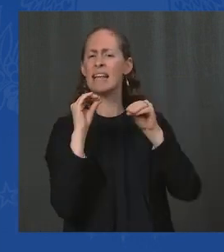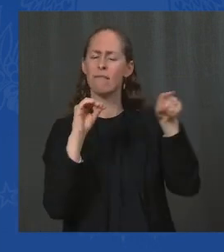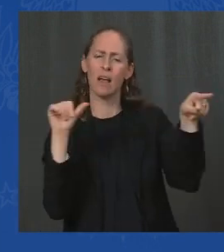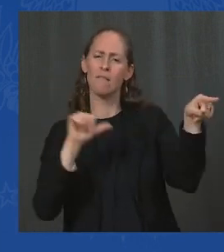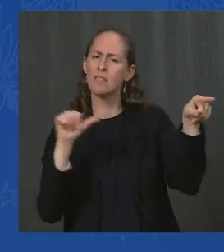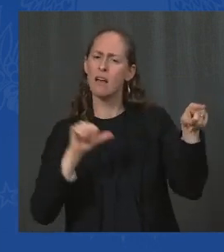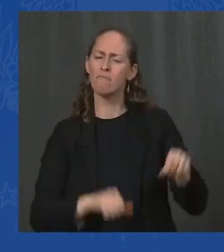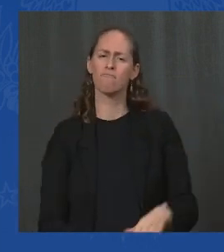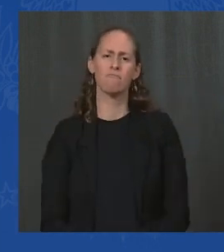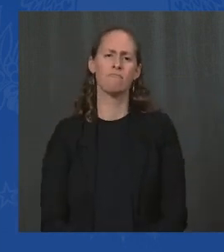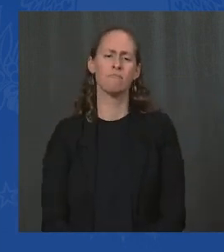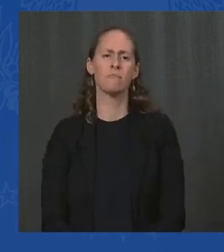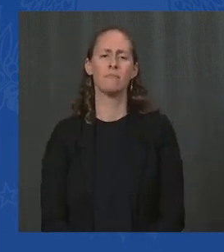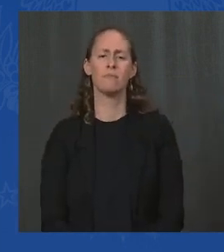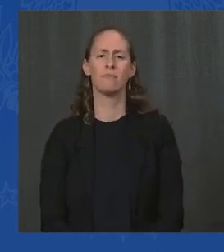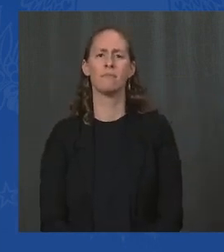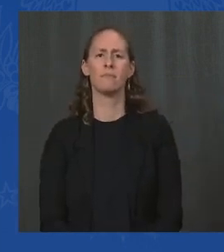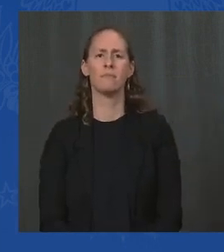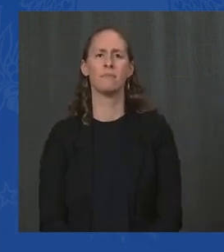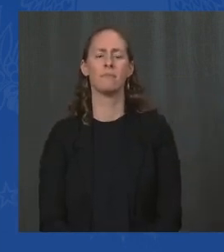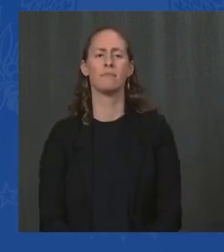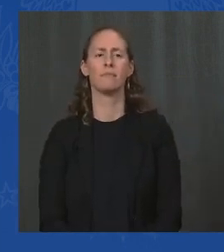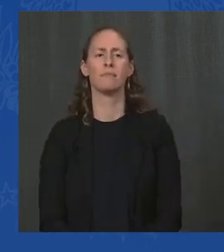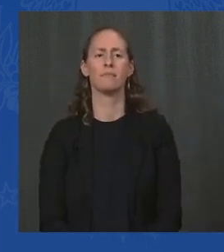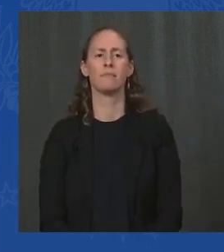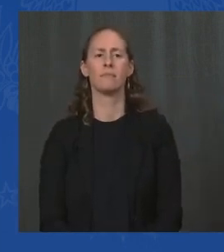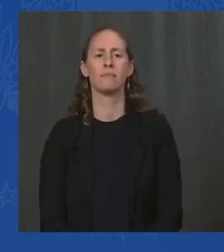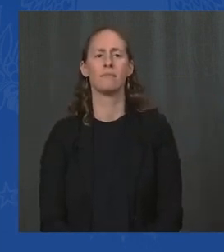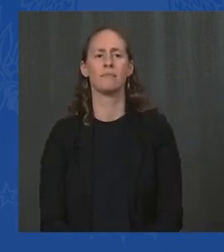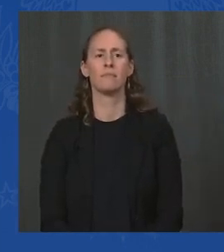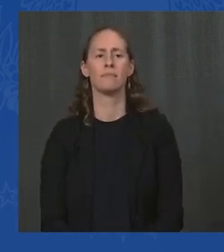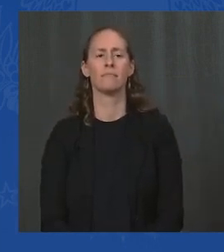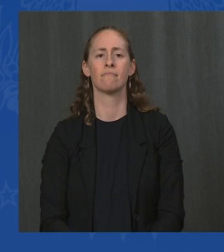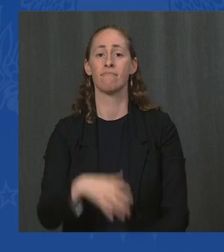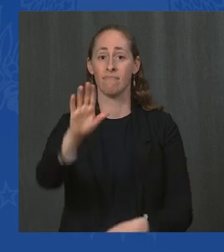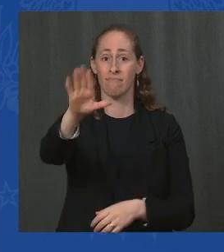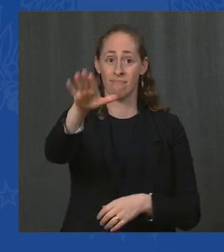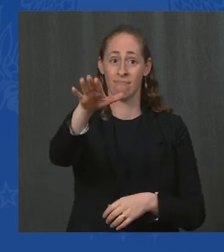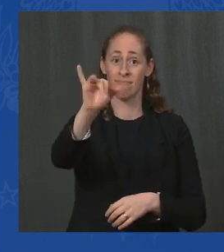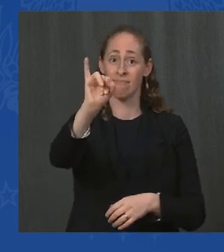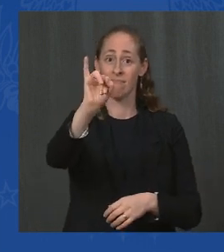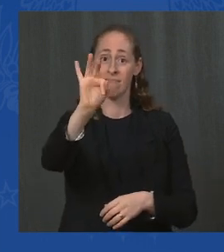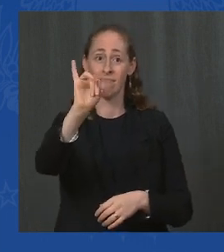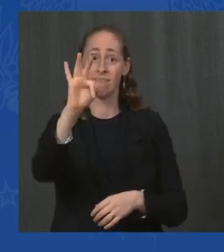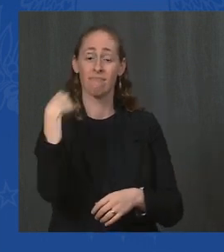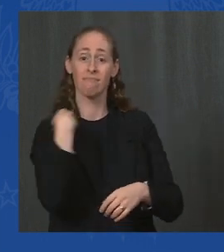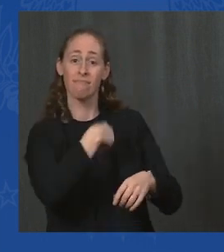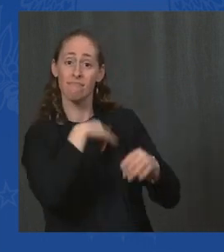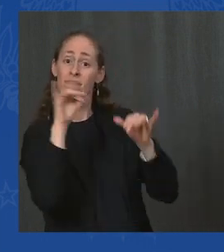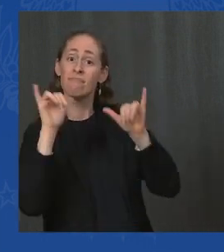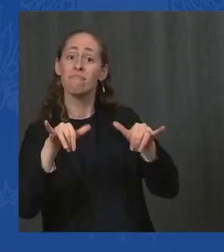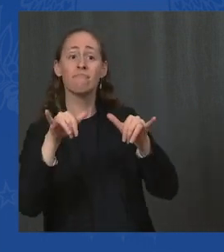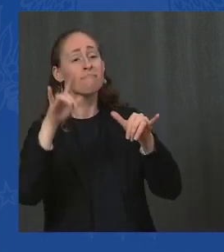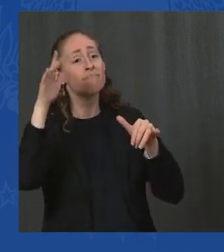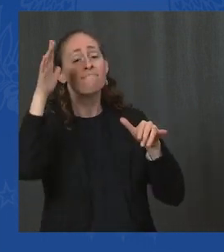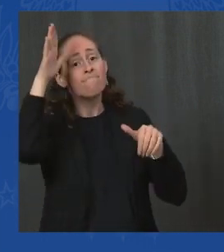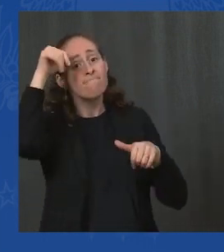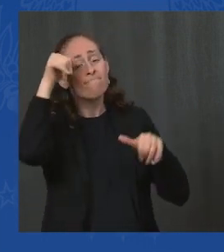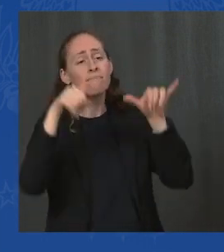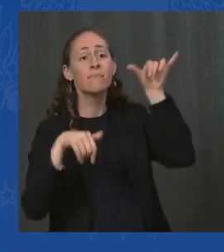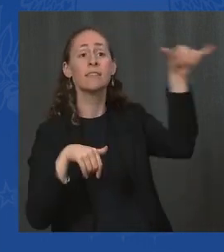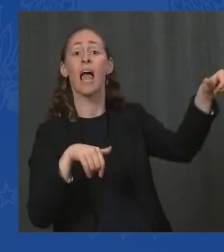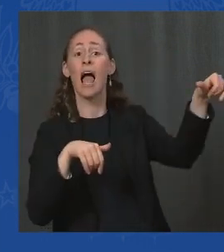the safety and security of America is enhanced by continuing to deploy thousands of American troops and